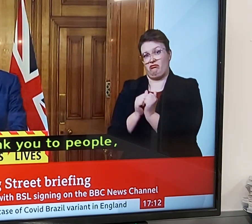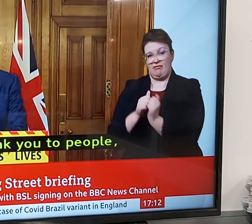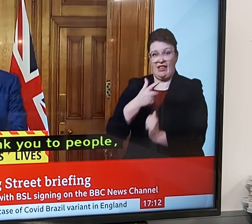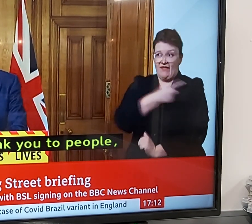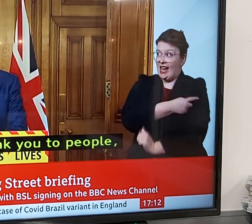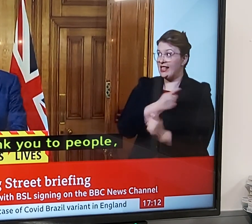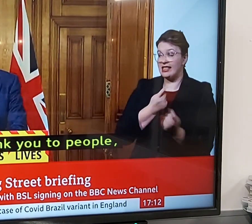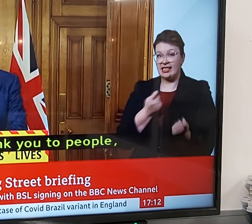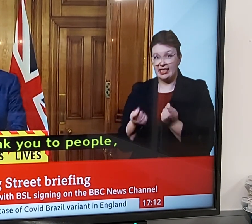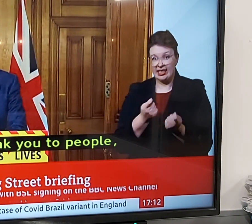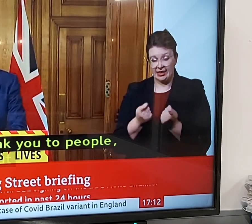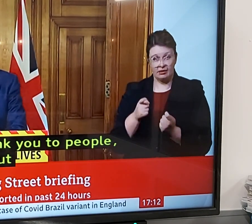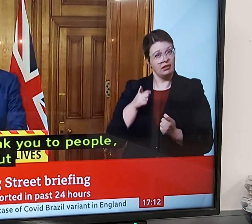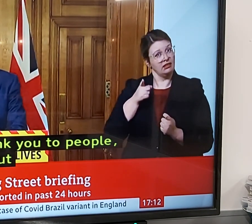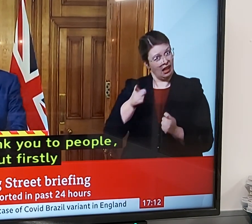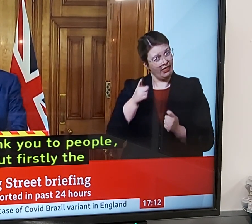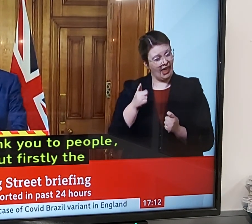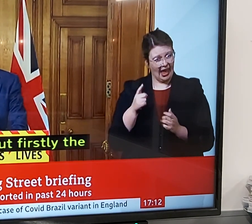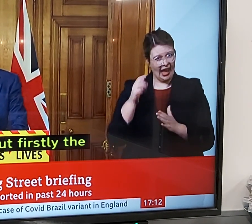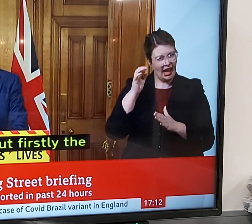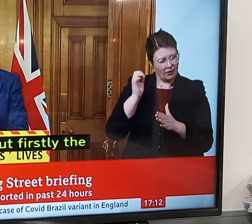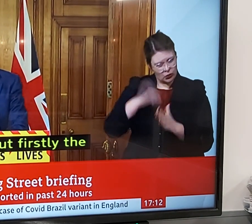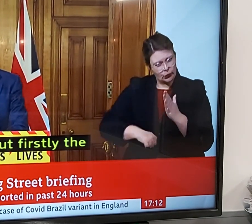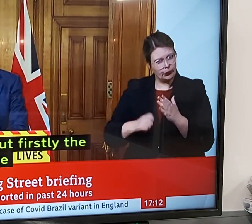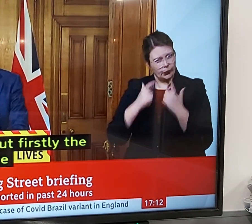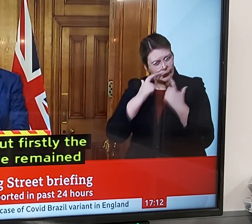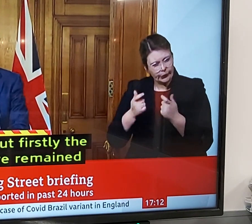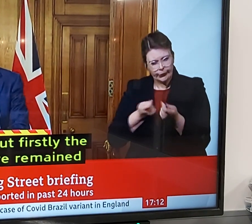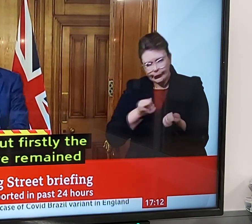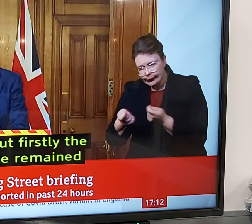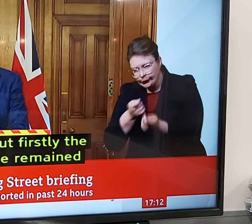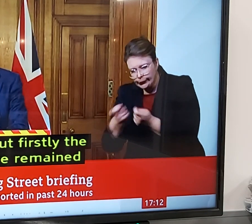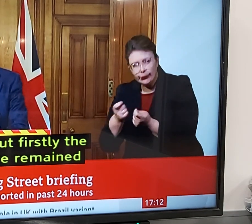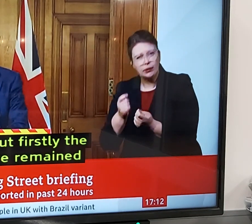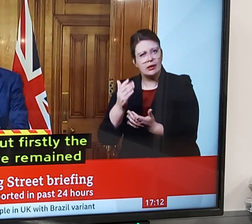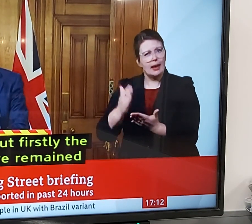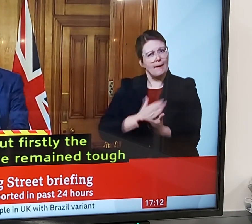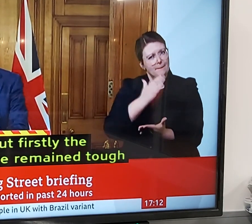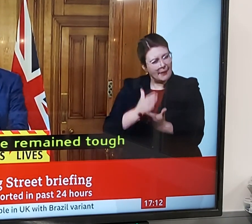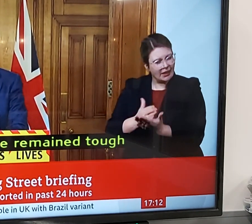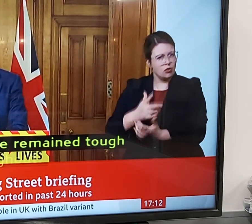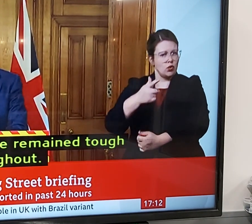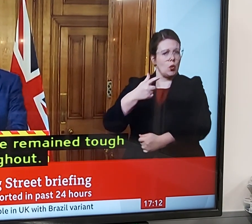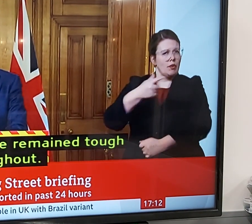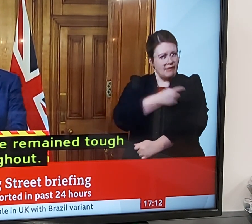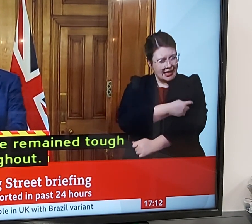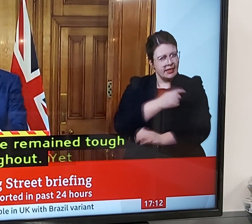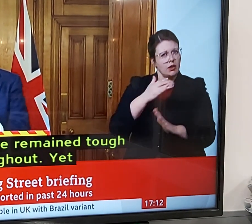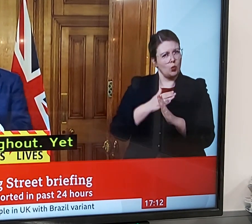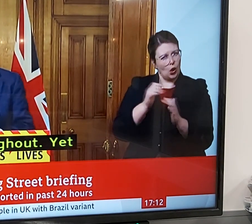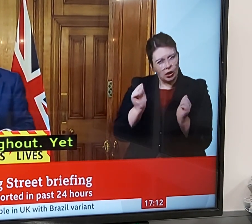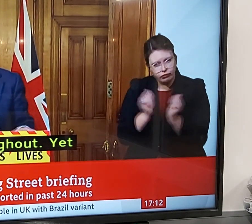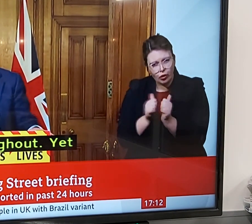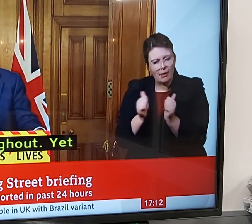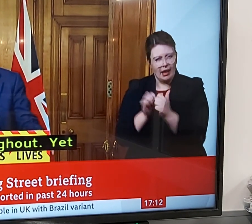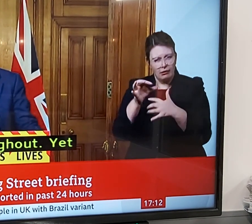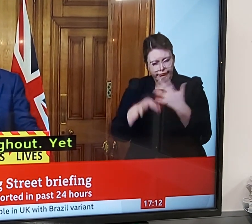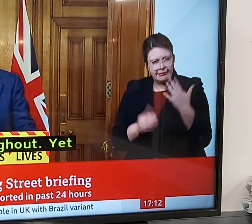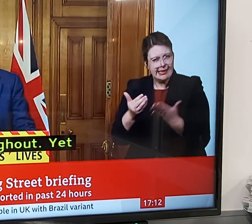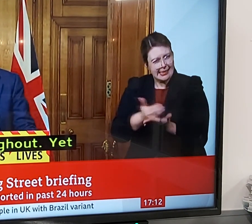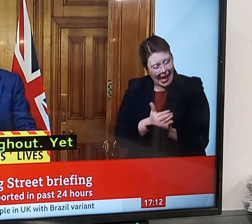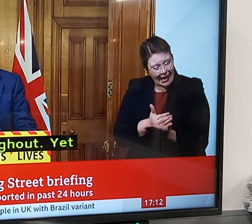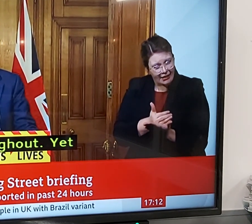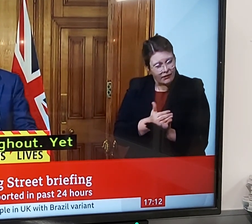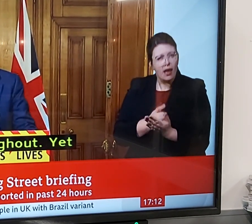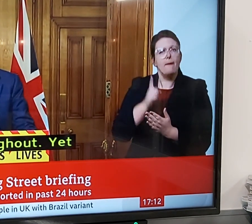throughout, yet flexible, so that it's safety, not bureaucracy, that they focus on. And they have proved themselves to be,